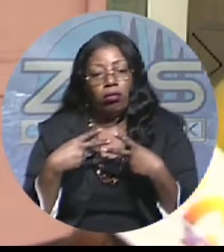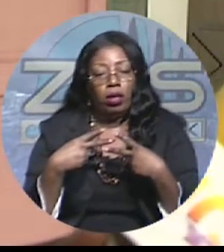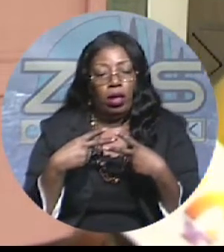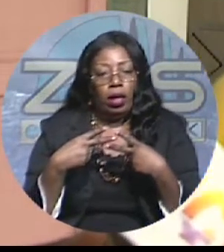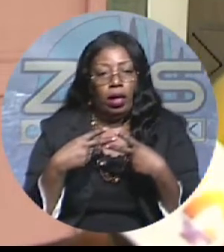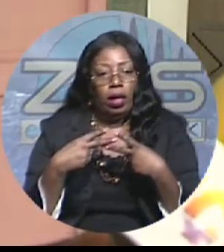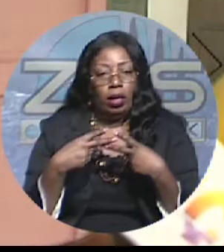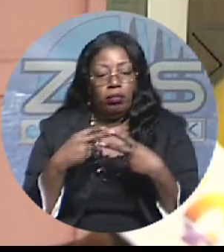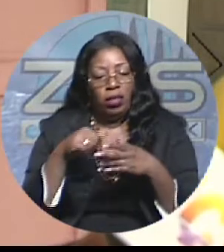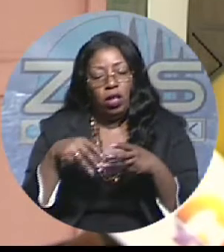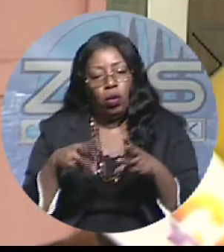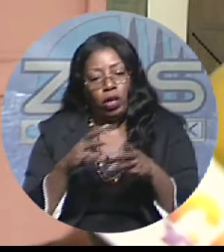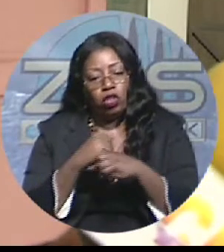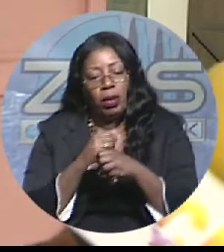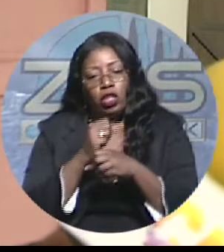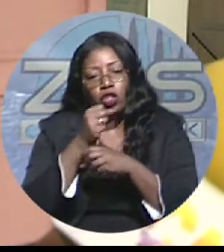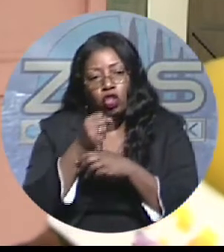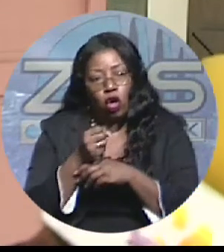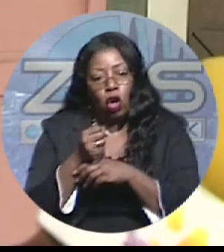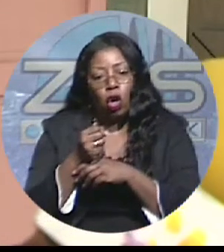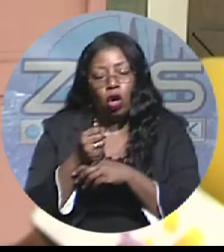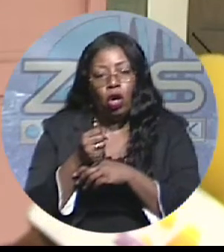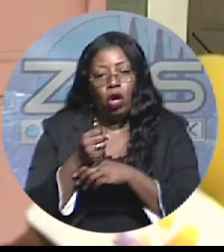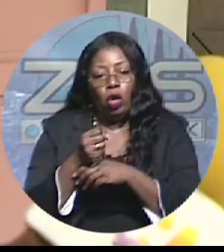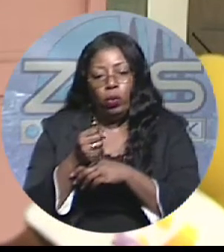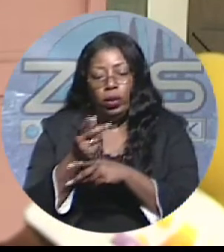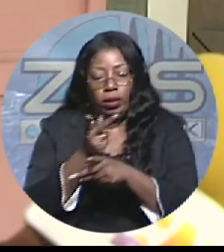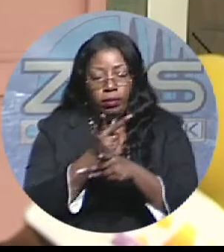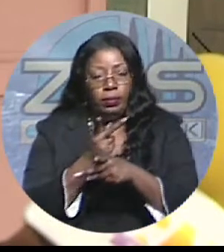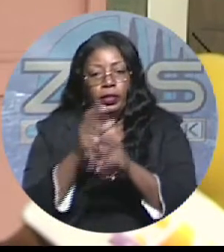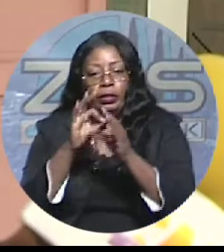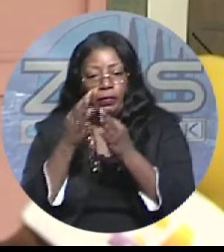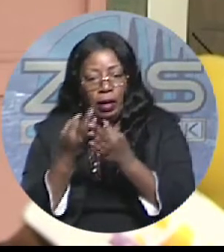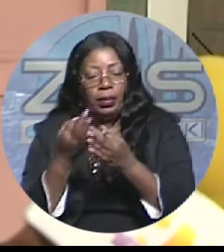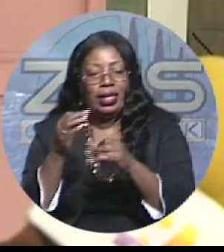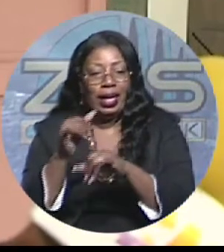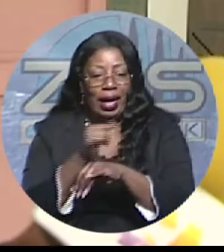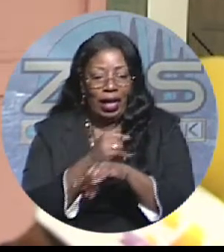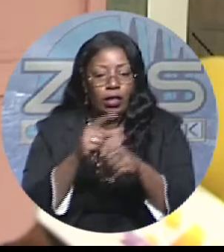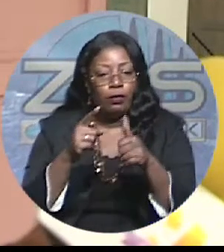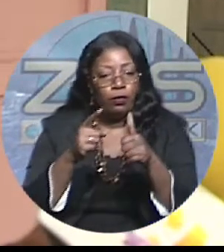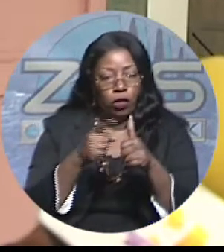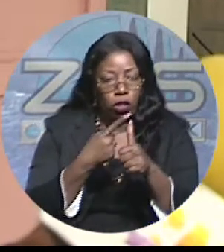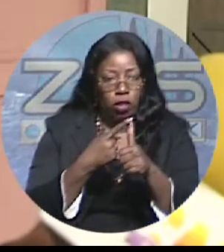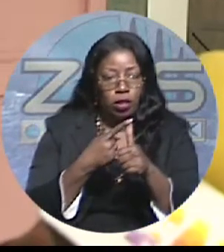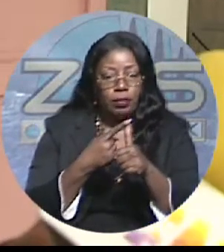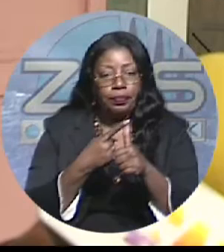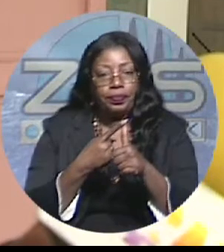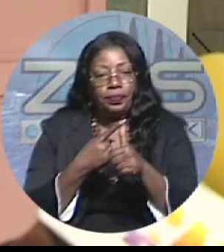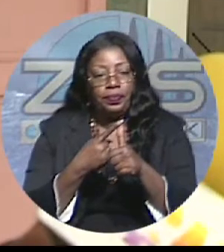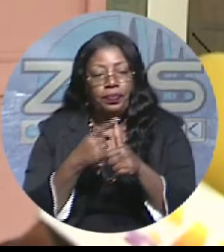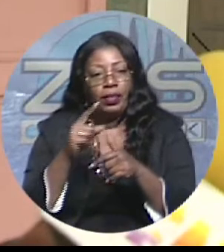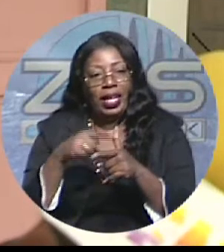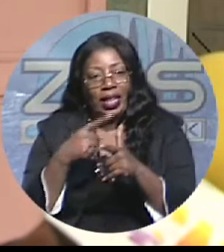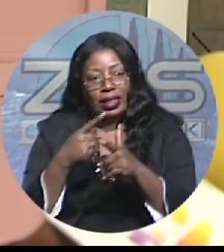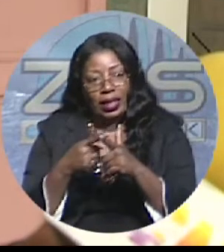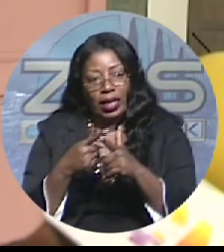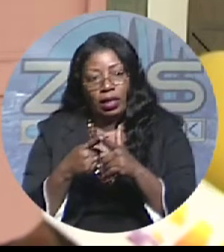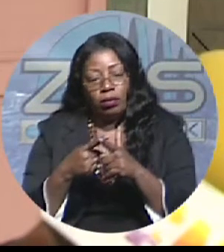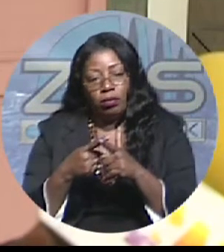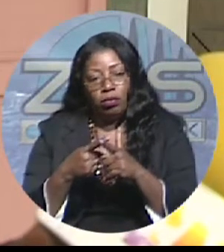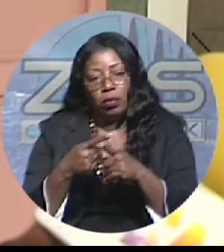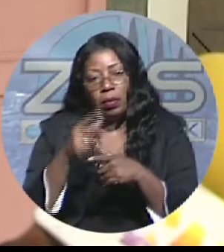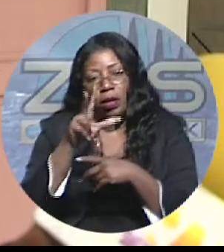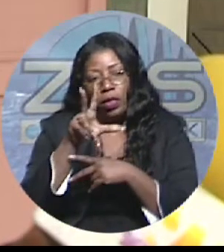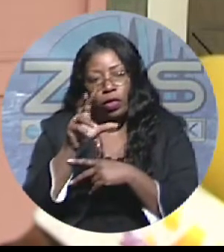a way that we're making sure we take care of the family islands first. And we'll probably have to employ probably about